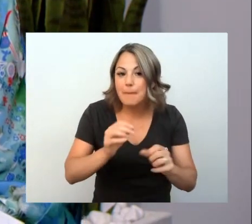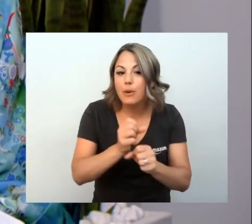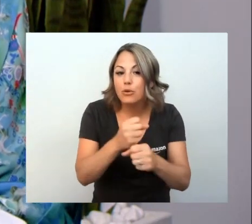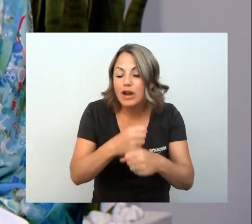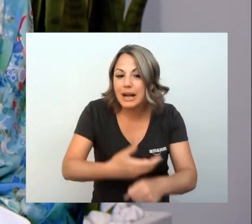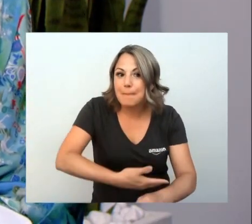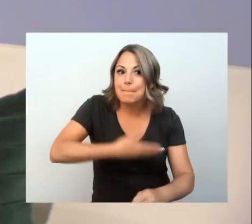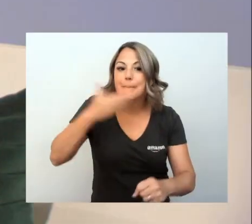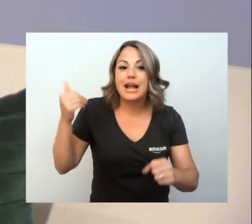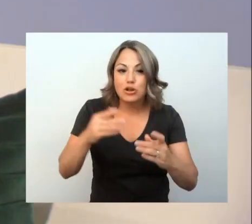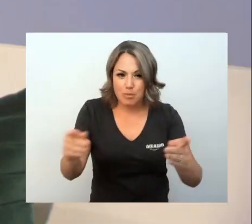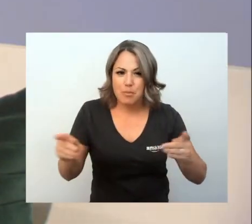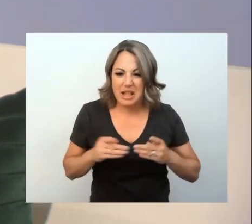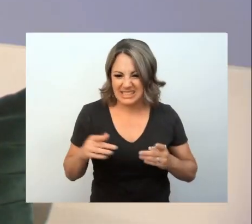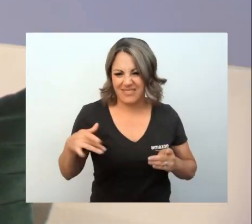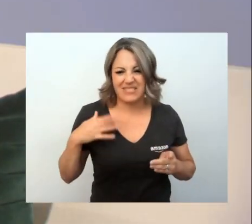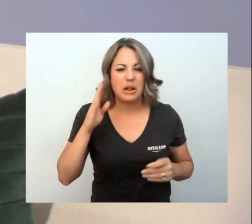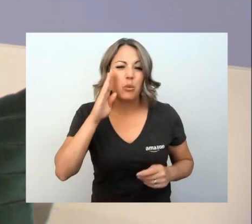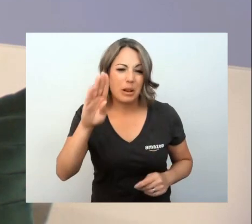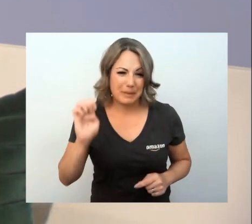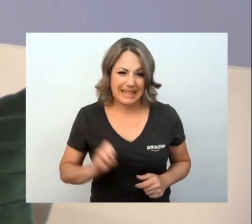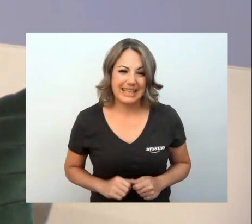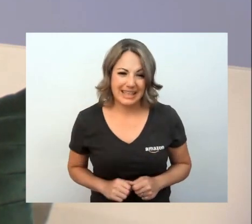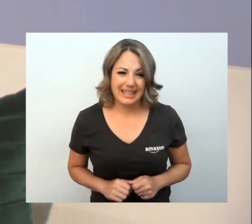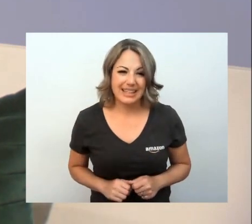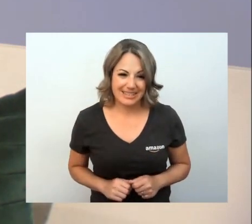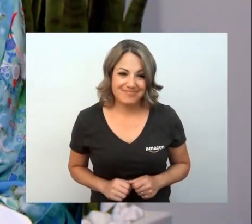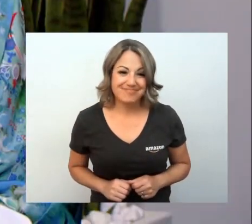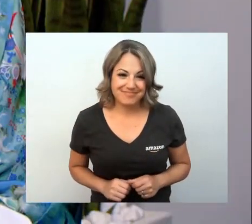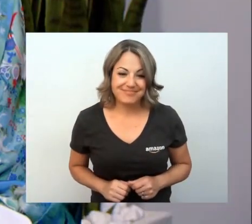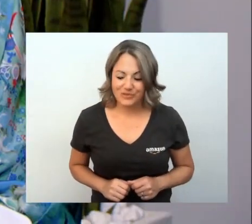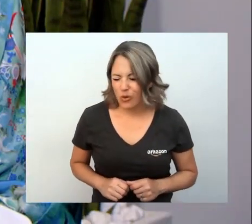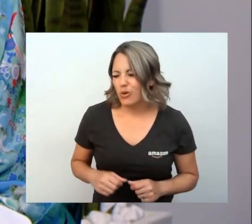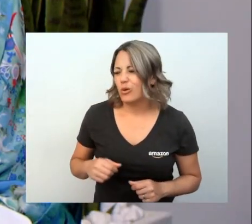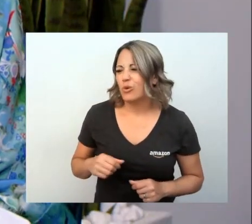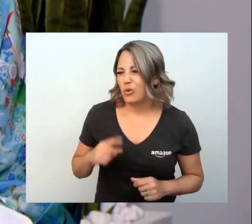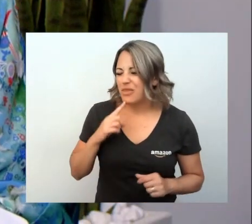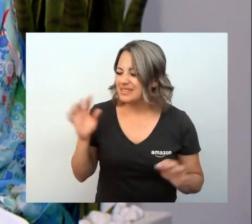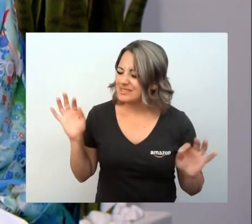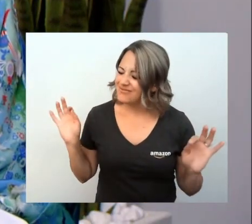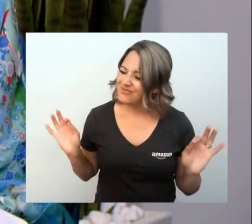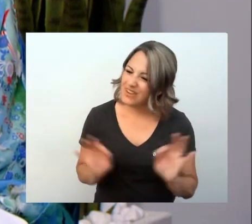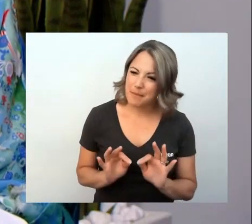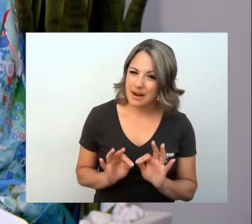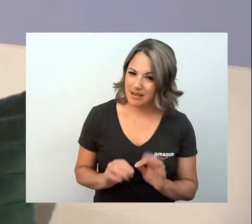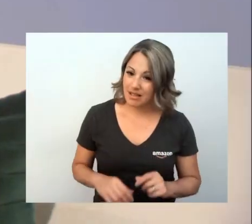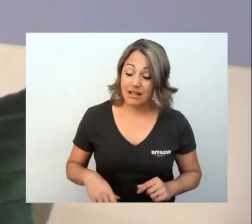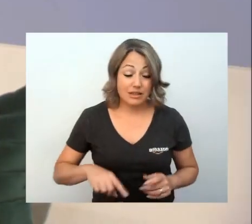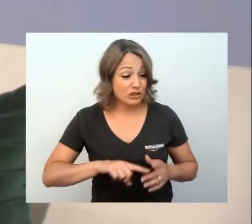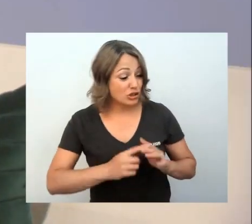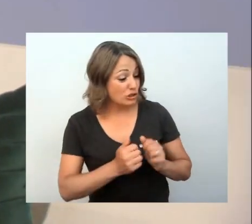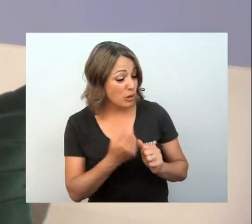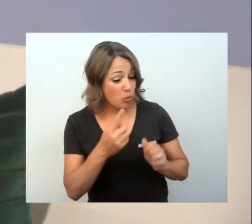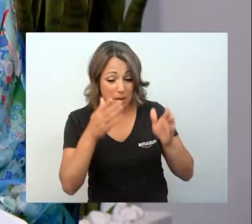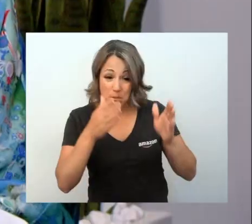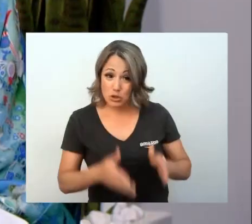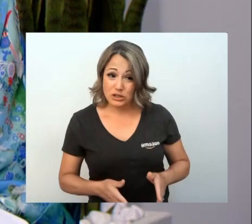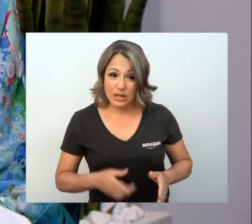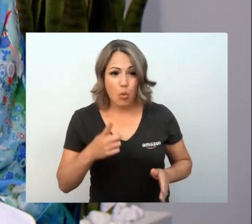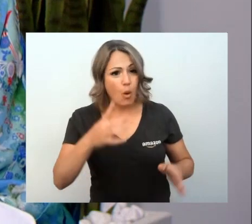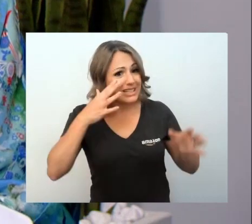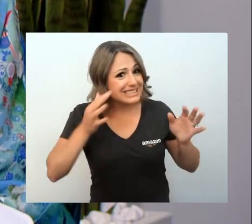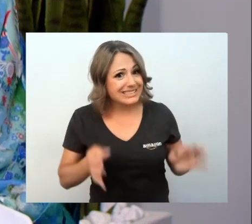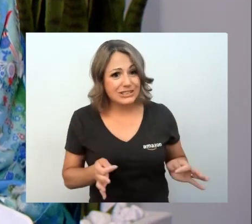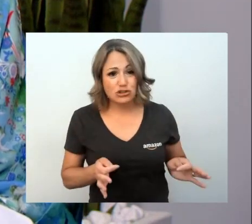it absolutely will be. I love that. Making it a better place is fundamental. Yeah, and it right? starts one person at a time. It starts one decision